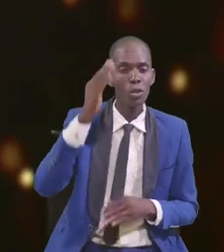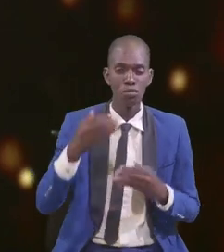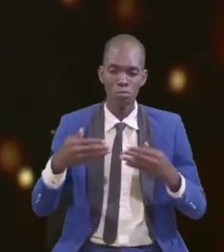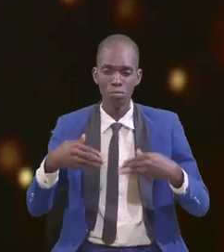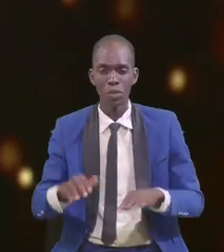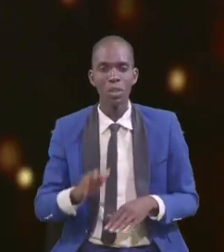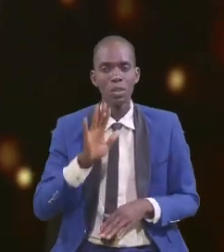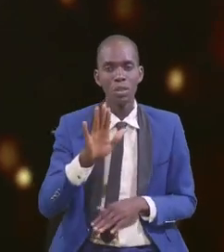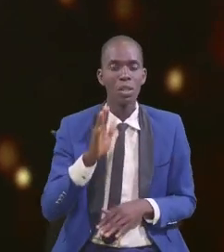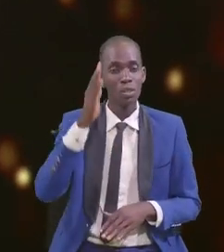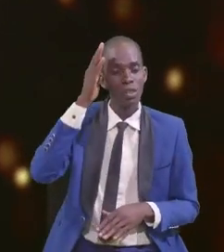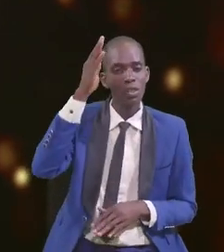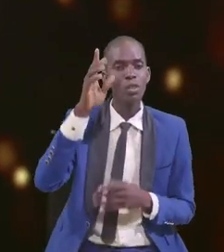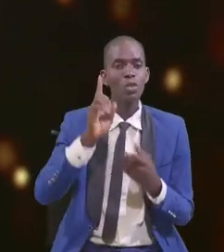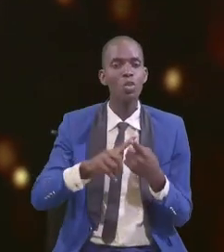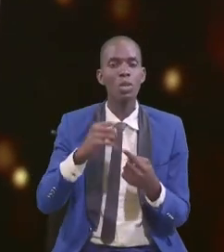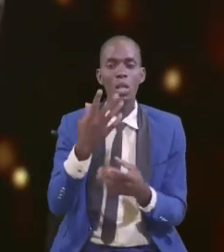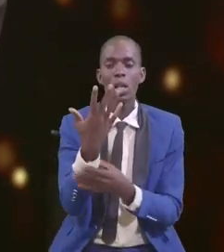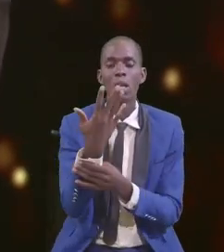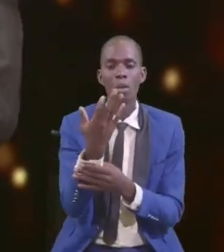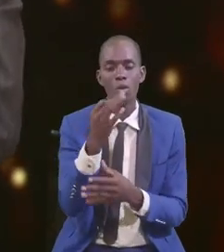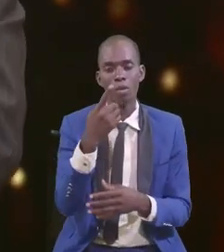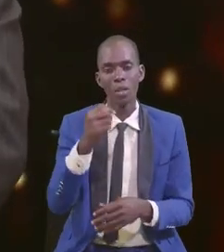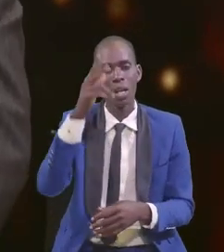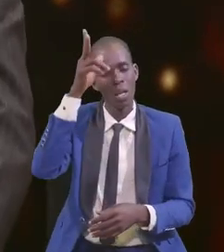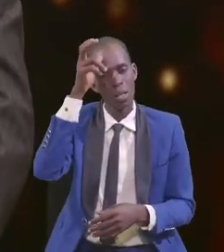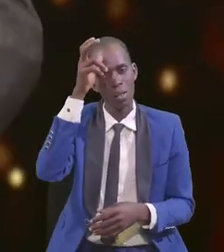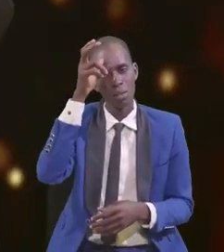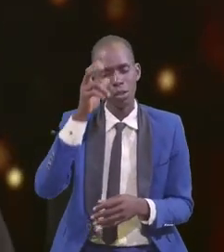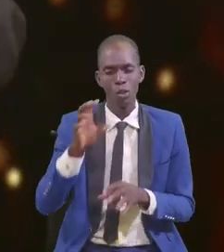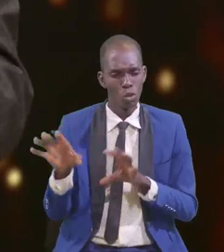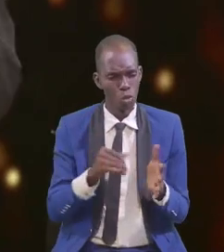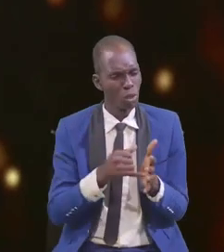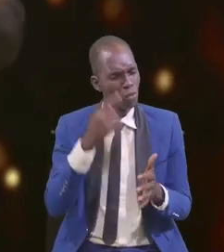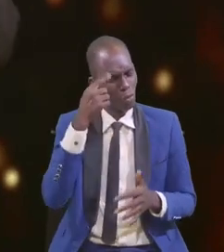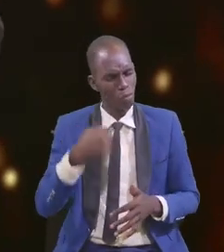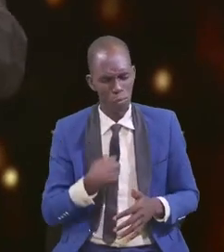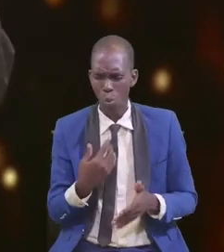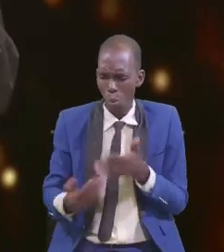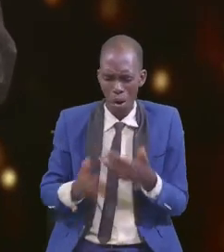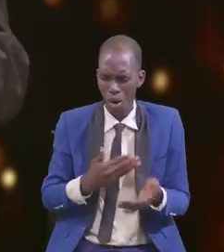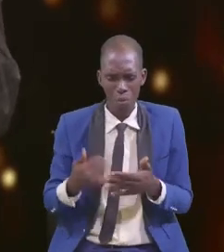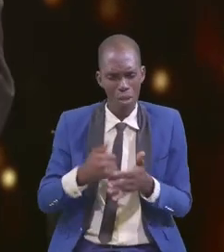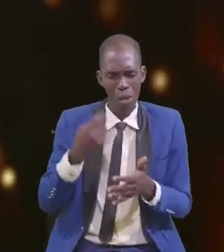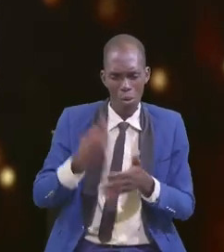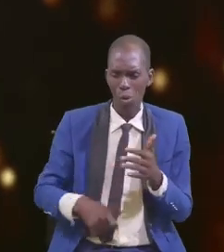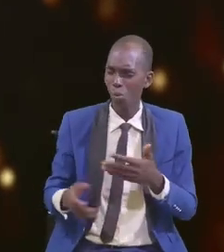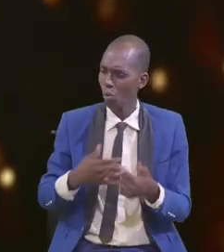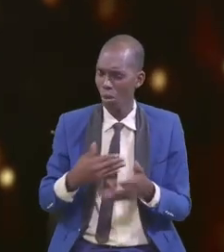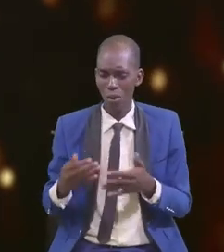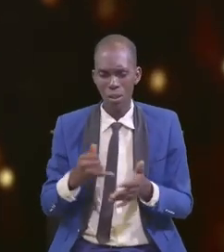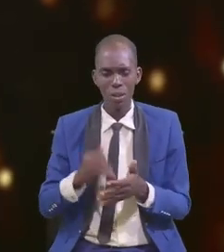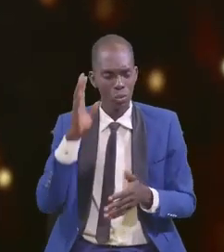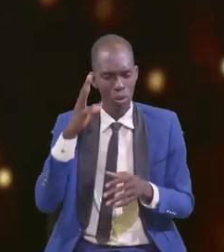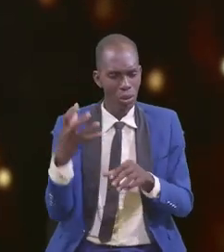their destiny into the hands of the devil. Do it for me, do it for me, whatever, whatever. If